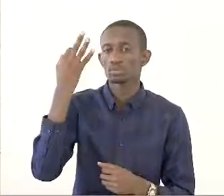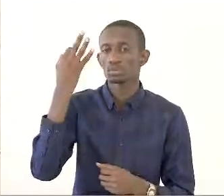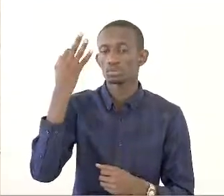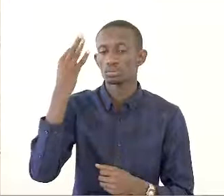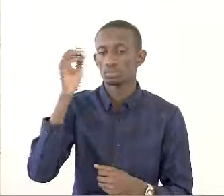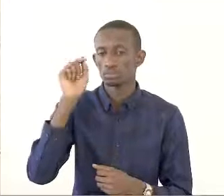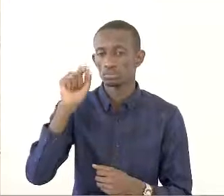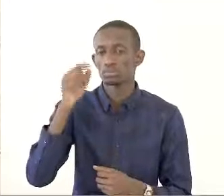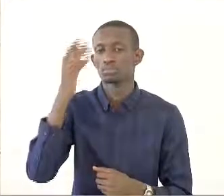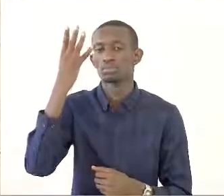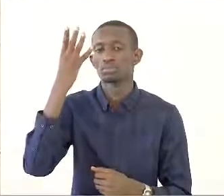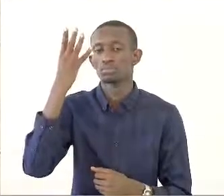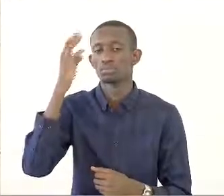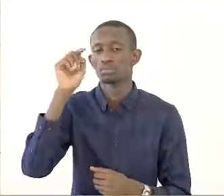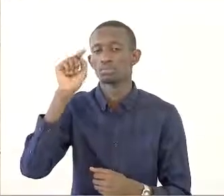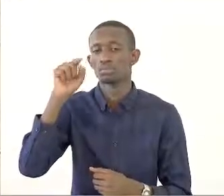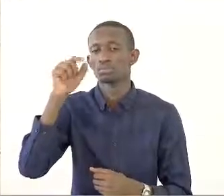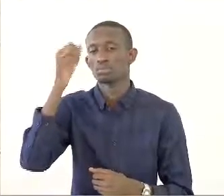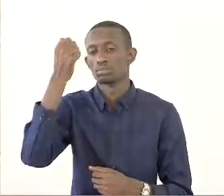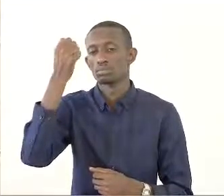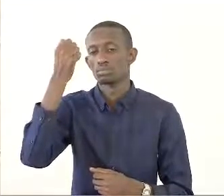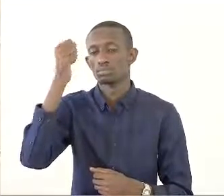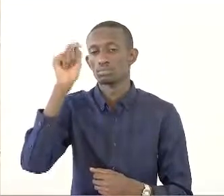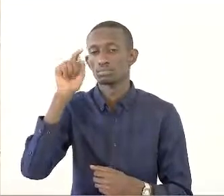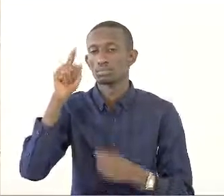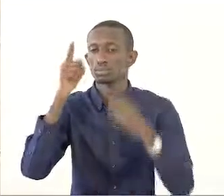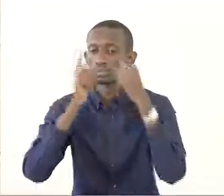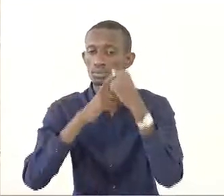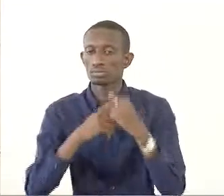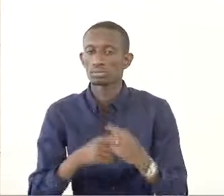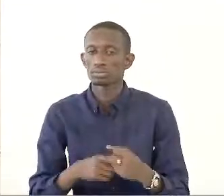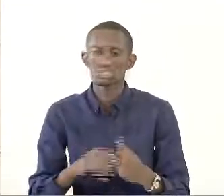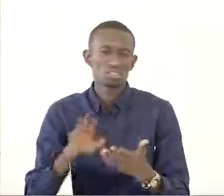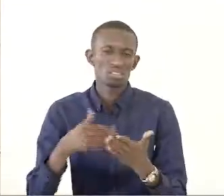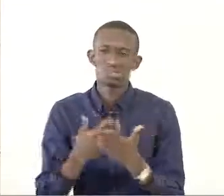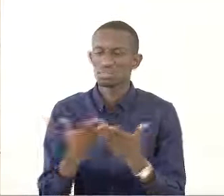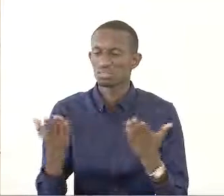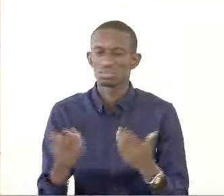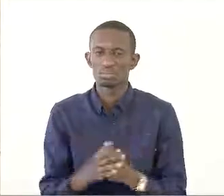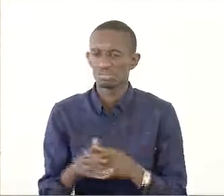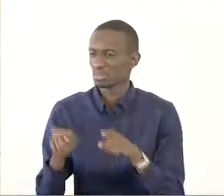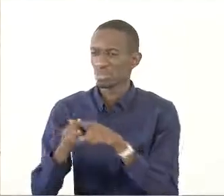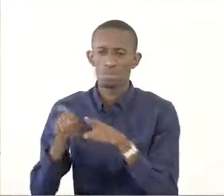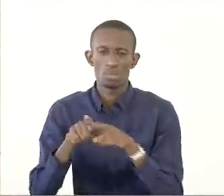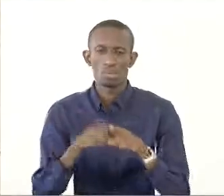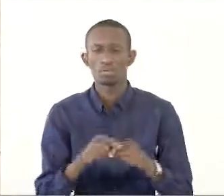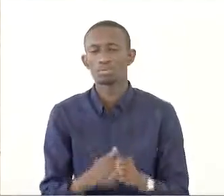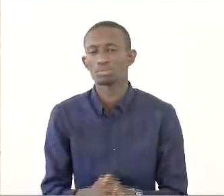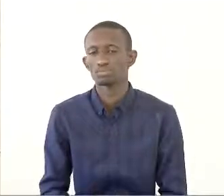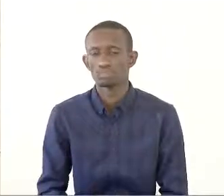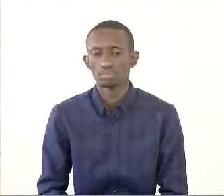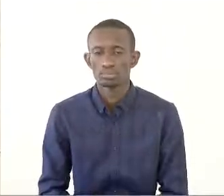3, 4, 5, 6. Almost looks like I'm having the same size.